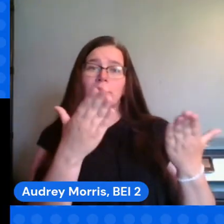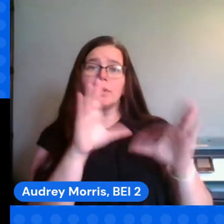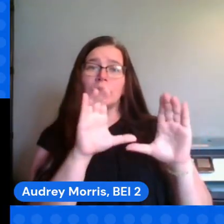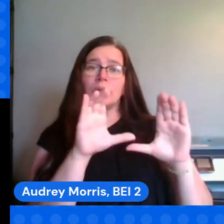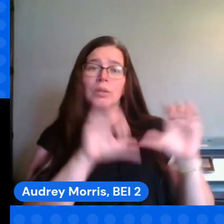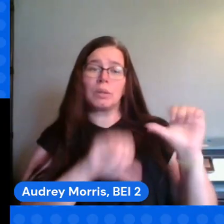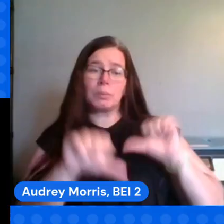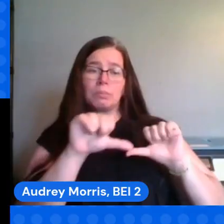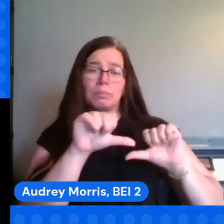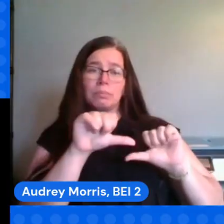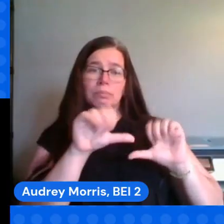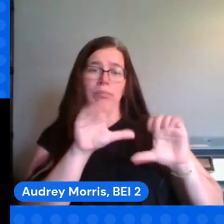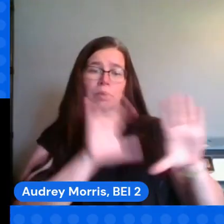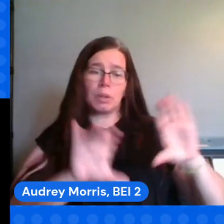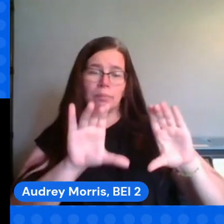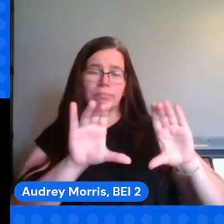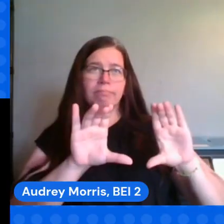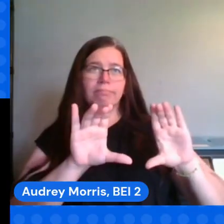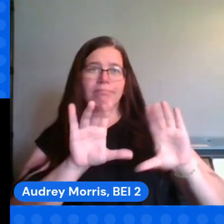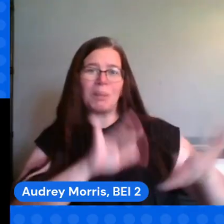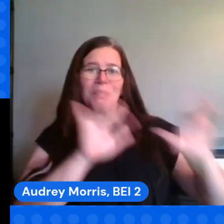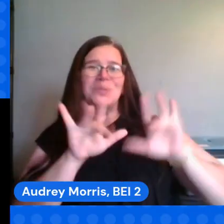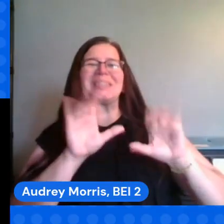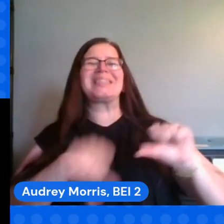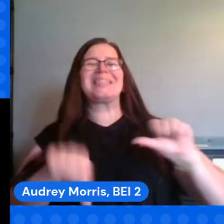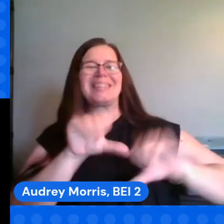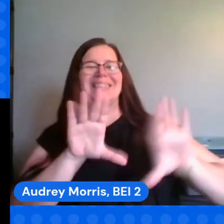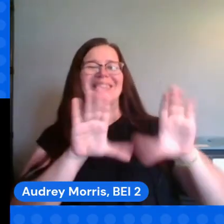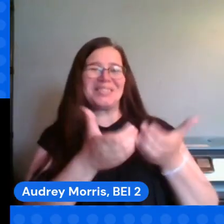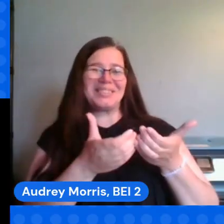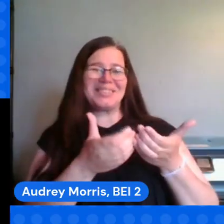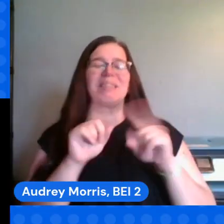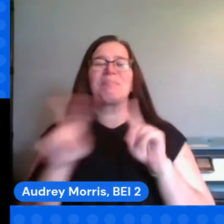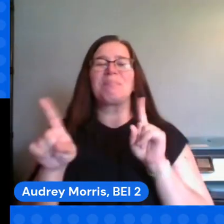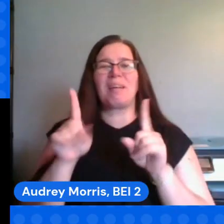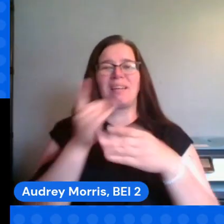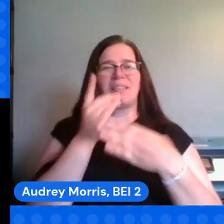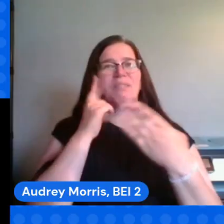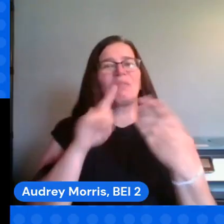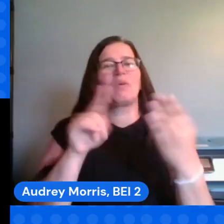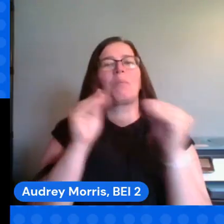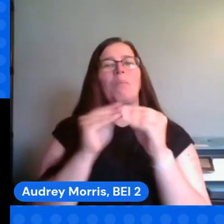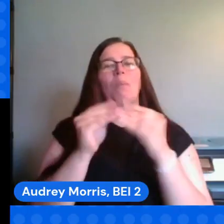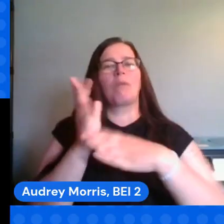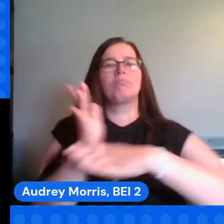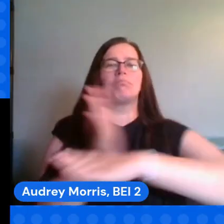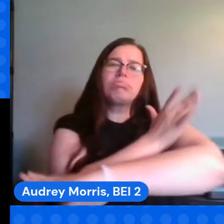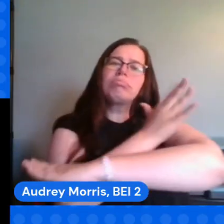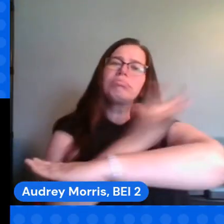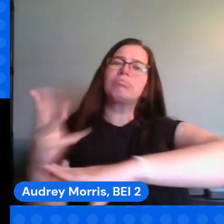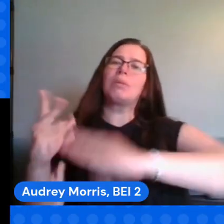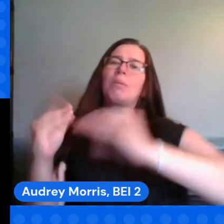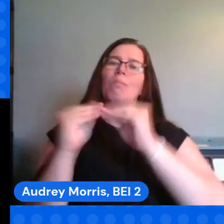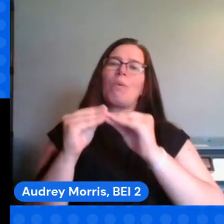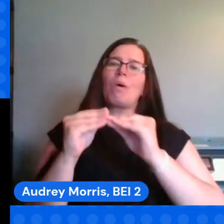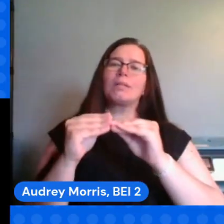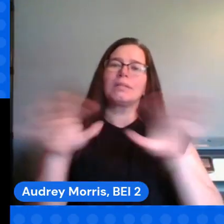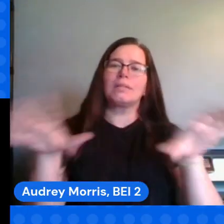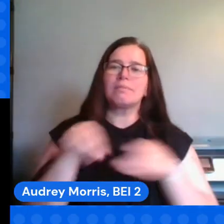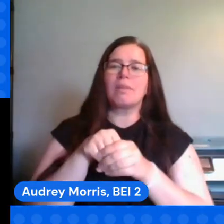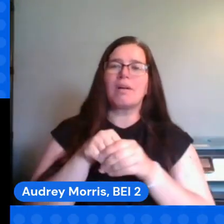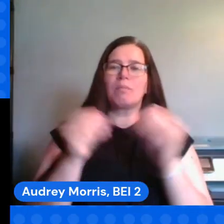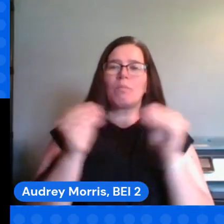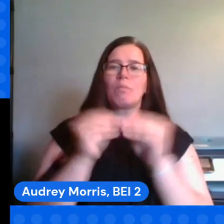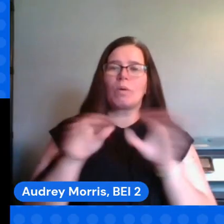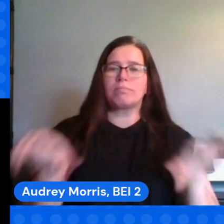courses, but by doing this across the board, we get more kids engaged and immersed in the idea of computer